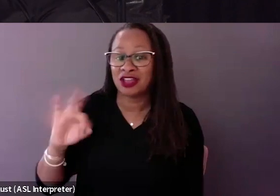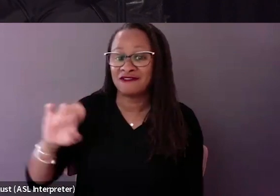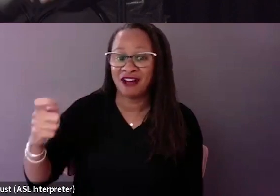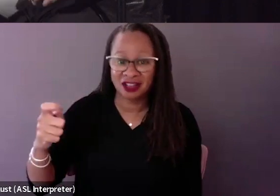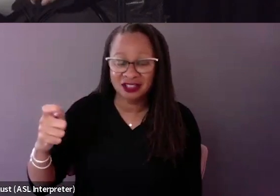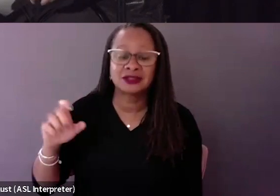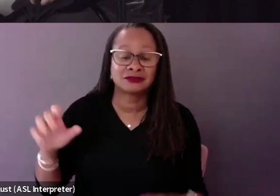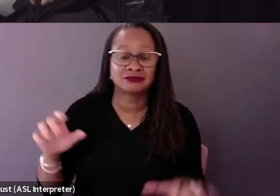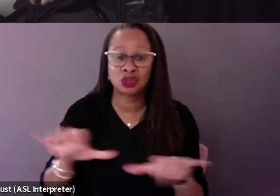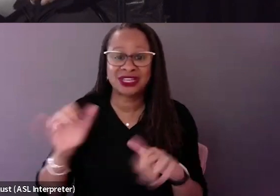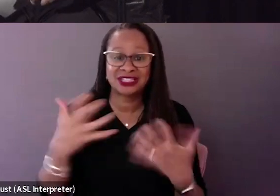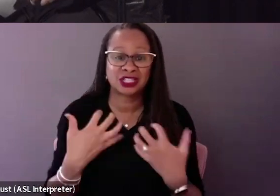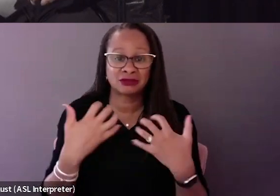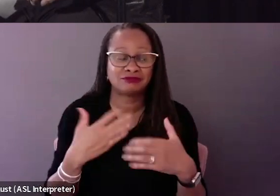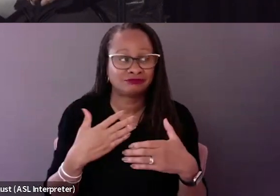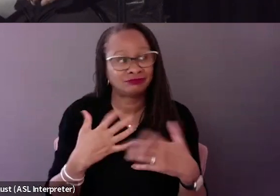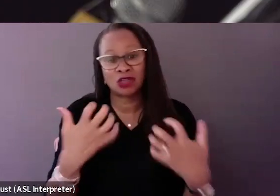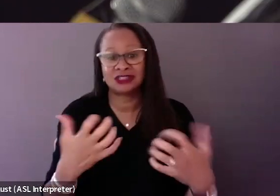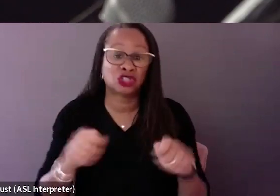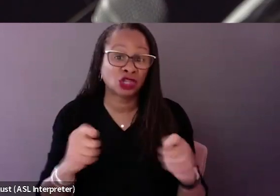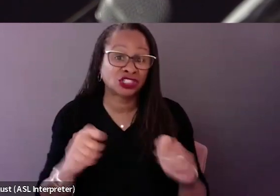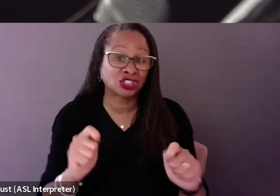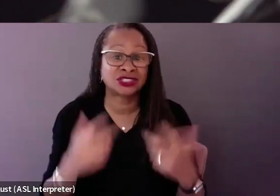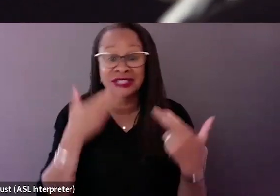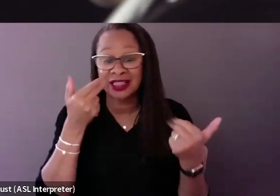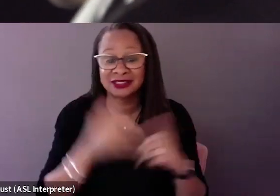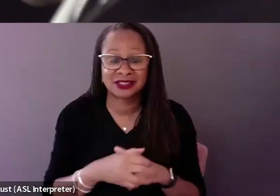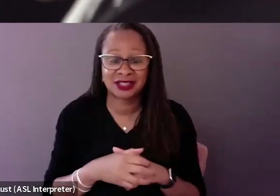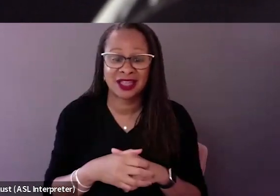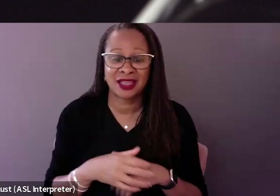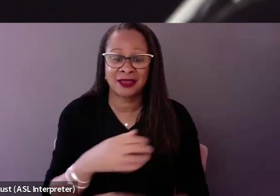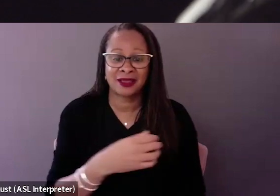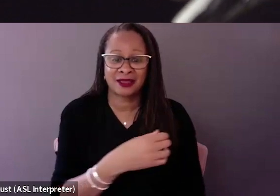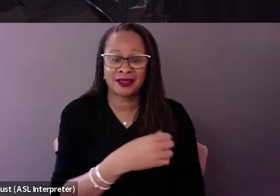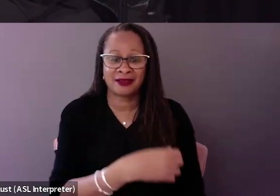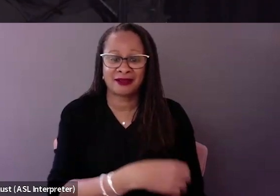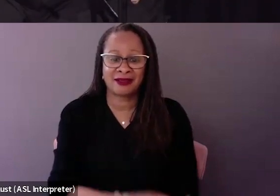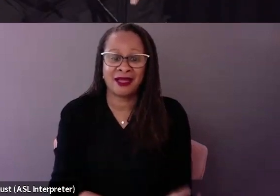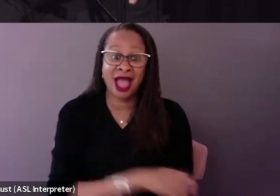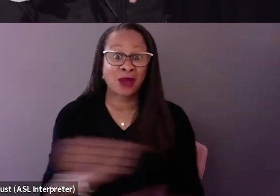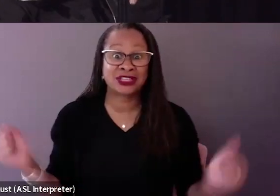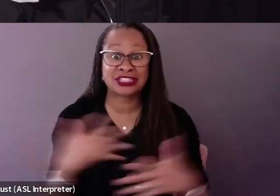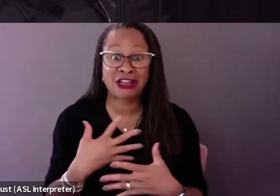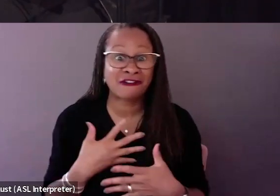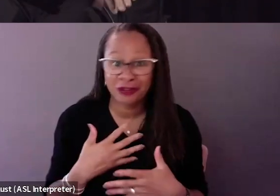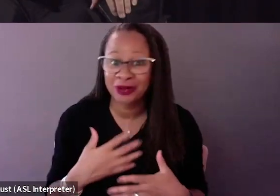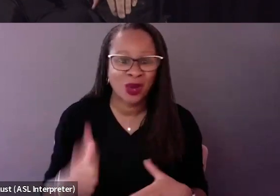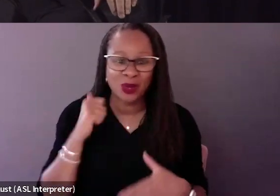Redford, so you know. I guess I was terrified that we wouldn't get into Sundance because Robert